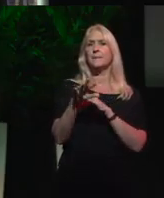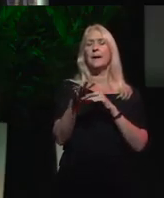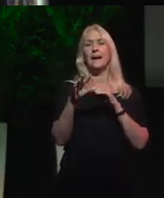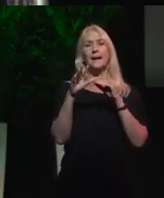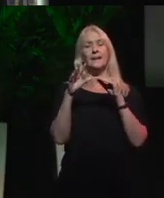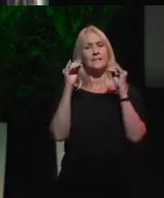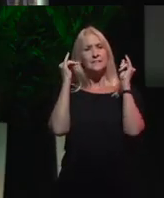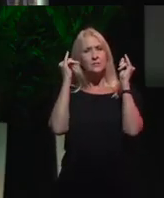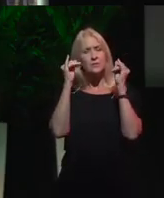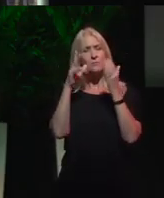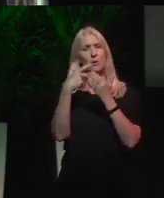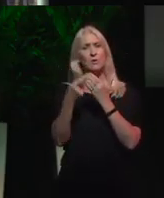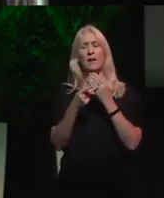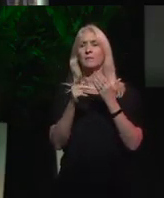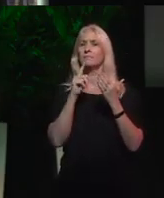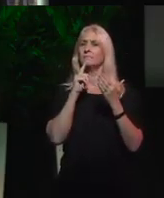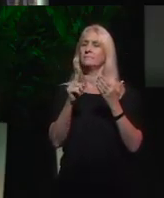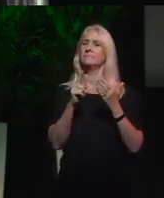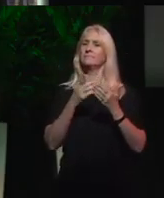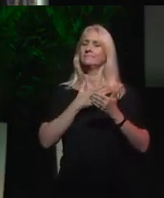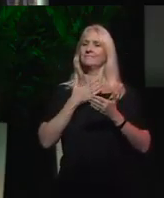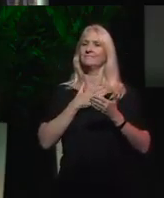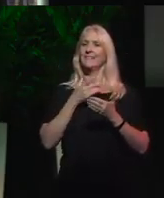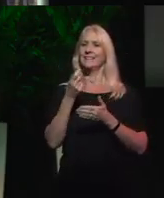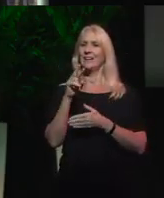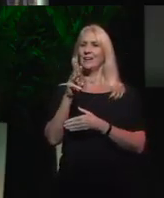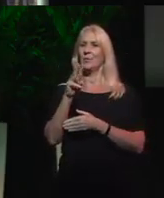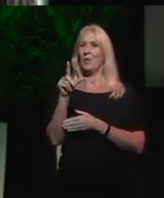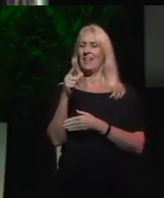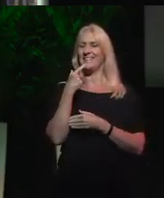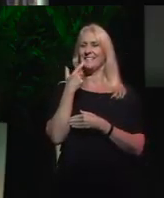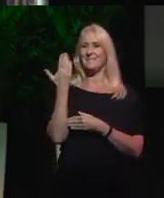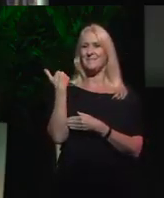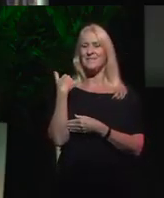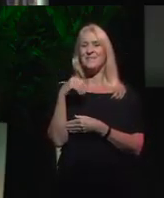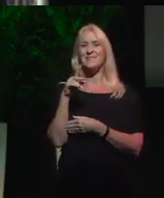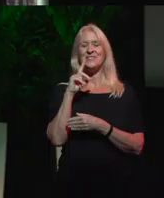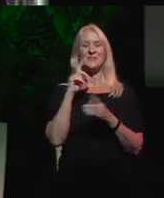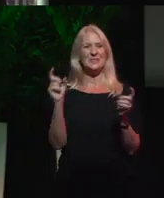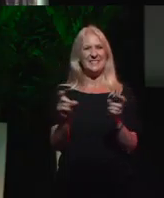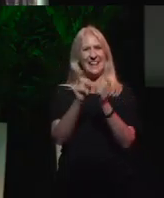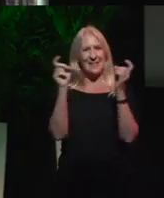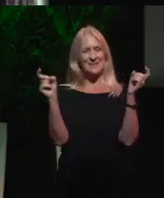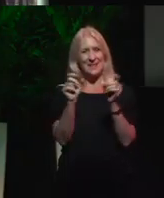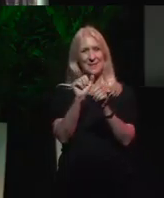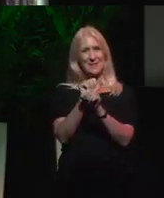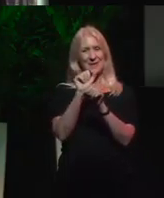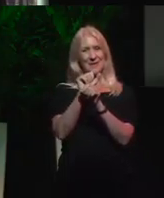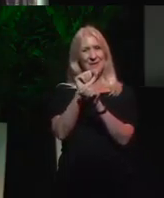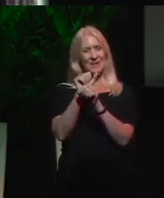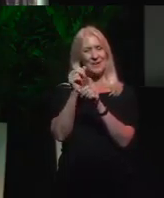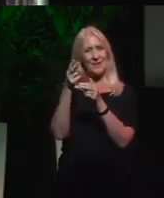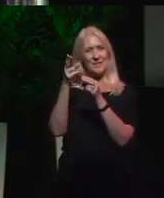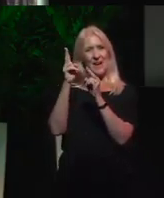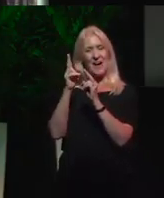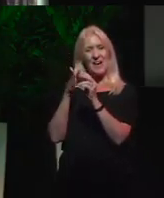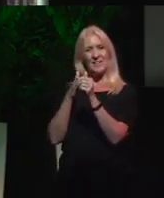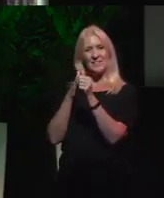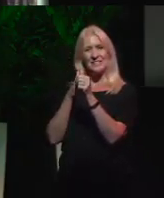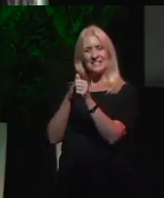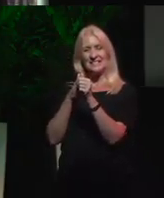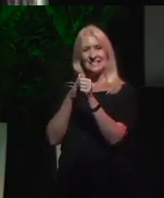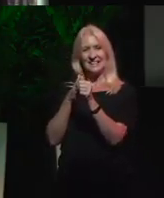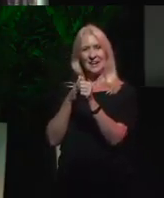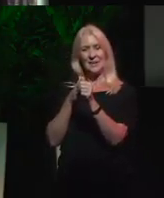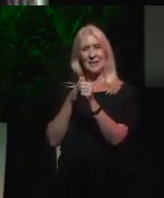are delighted, as Dr. Wall had alluded to earlier, to celebrate the work of the Honors Steering Committee and of the